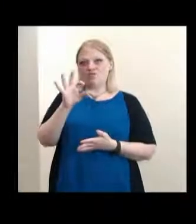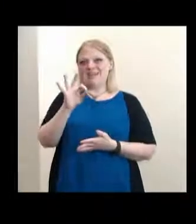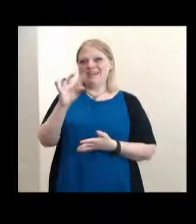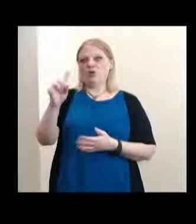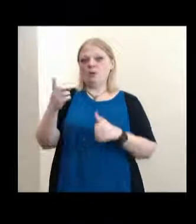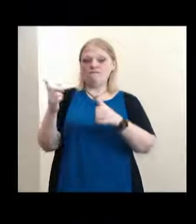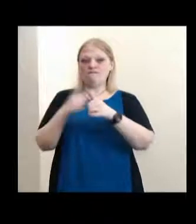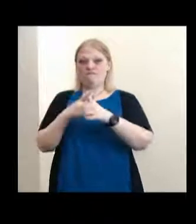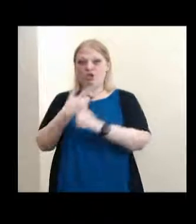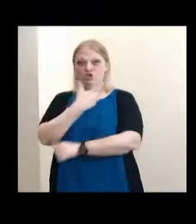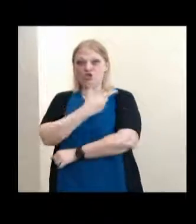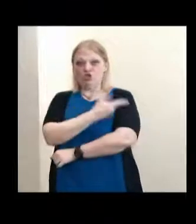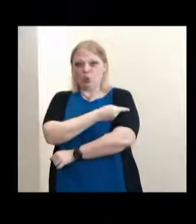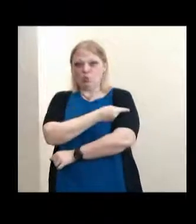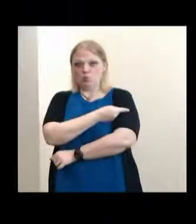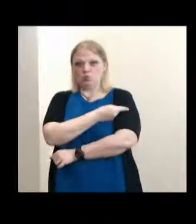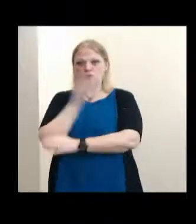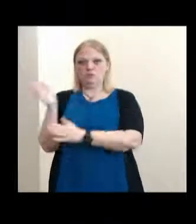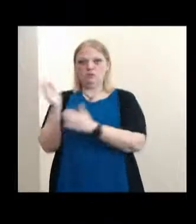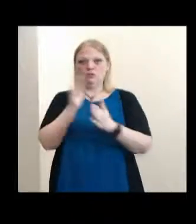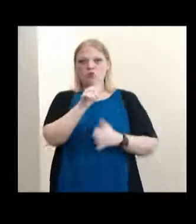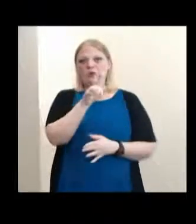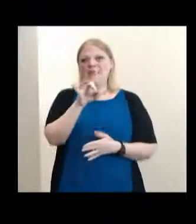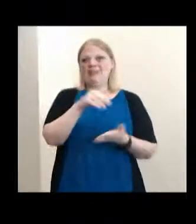42,791 first doses and